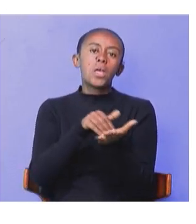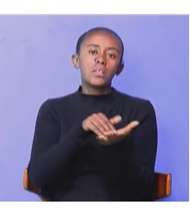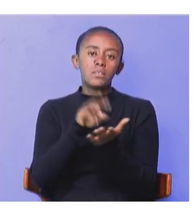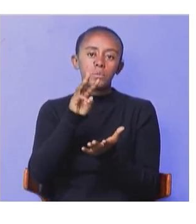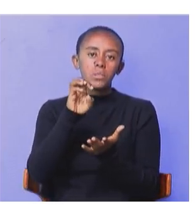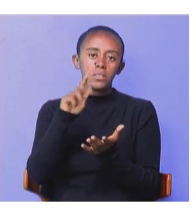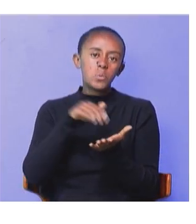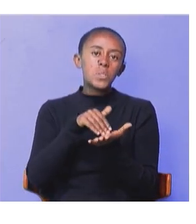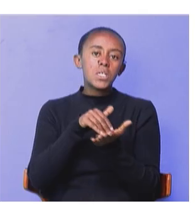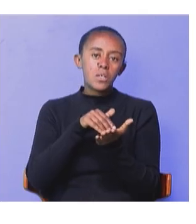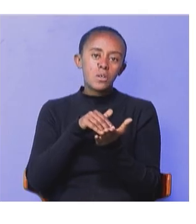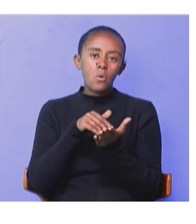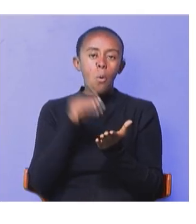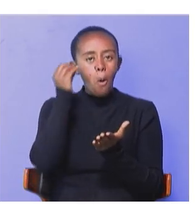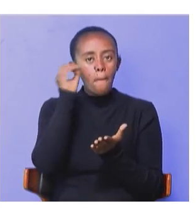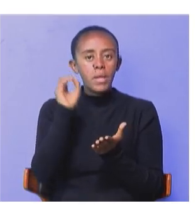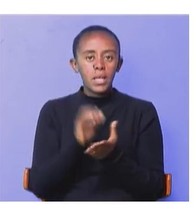opinions, okay? Weak